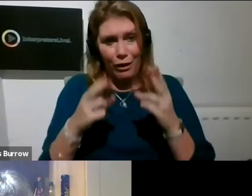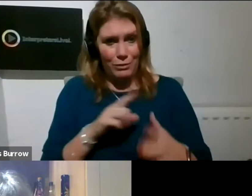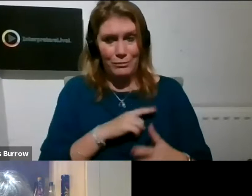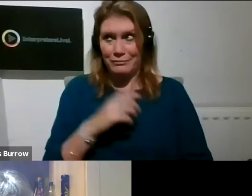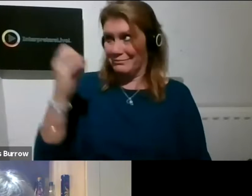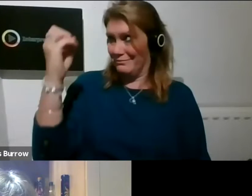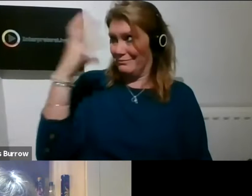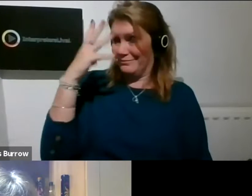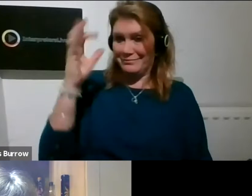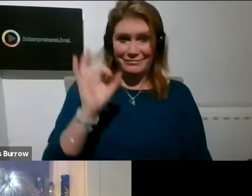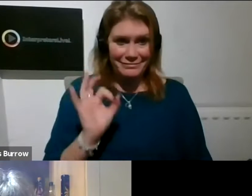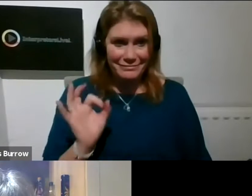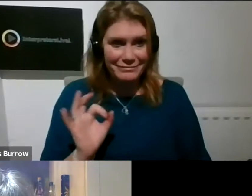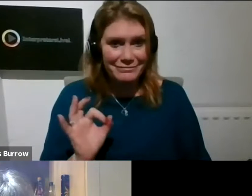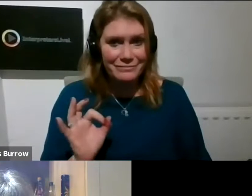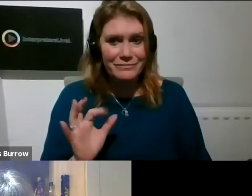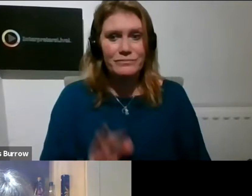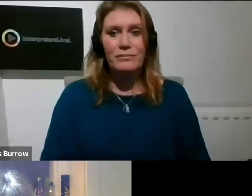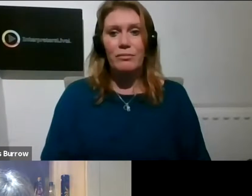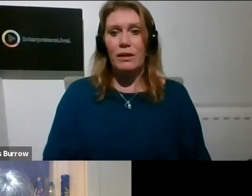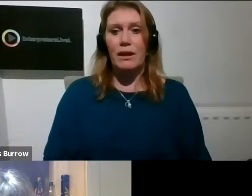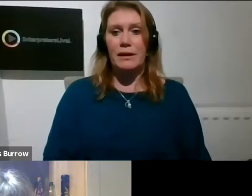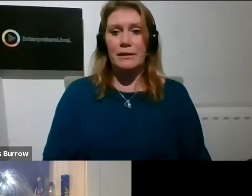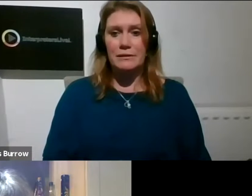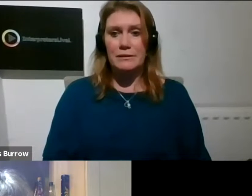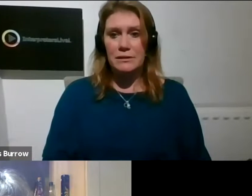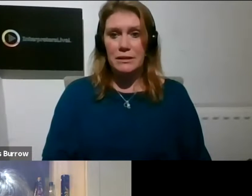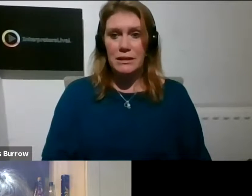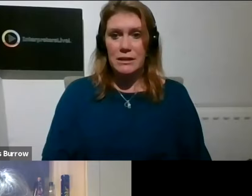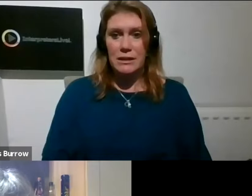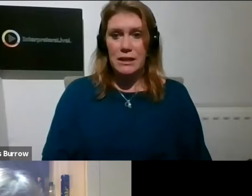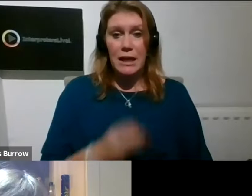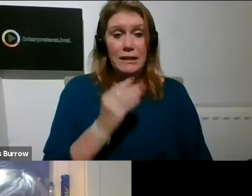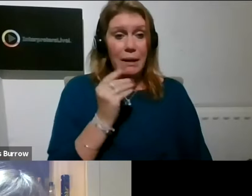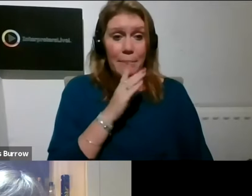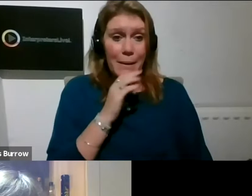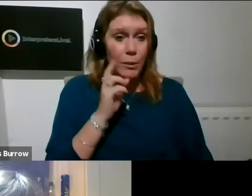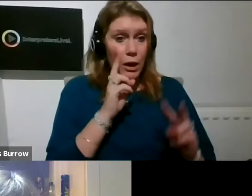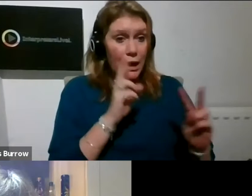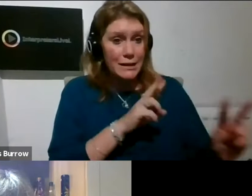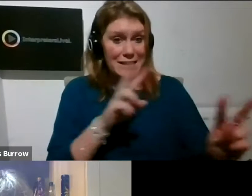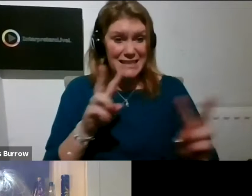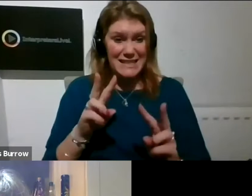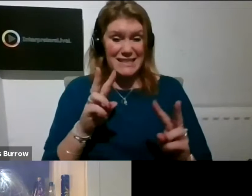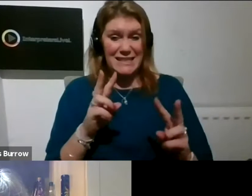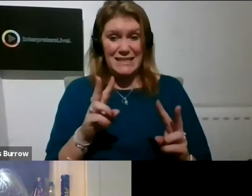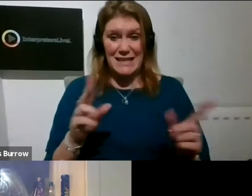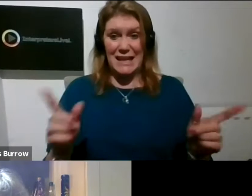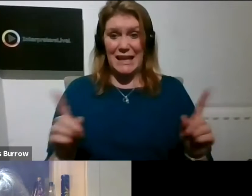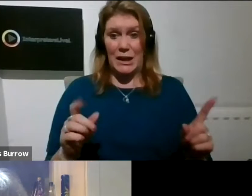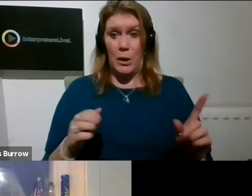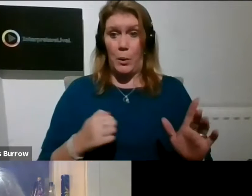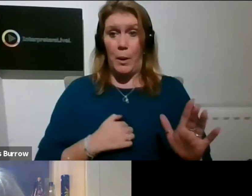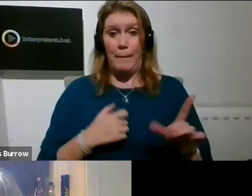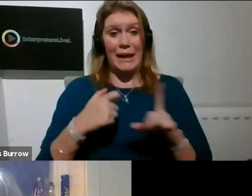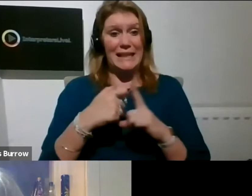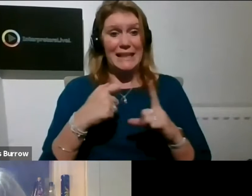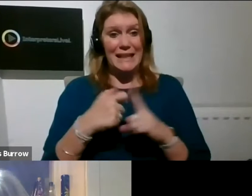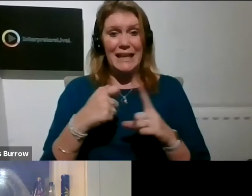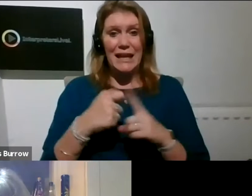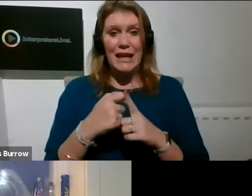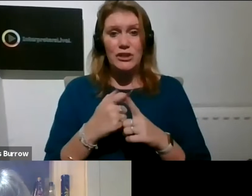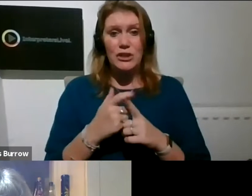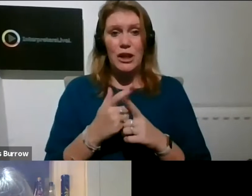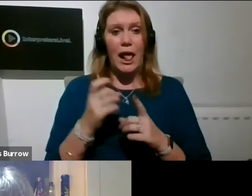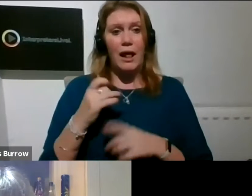You're getting, or some people are getting a very good view of the inside of my kitchen, which has white cupboards and blue tiles. Thank Uh,